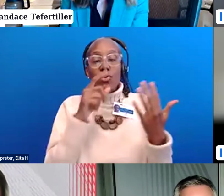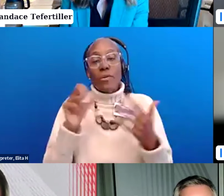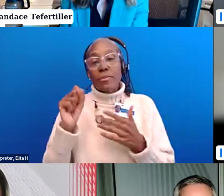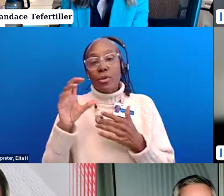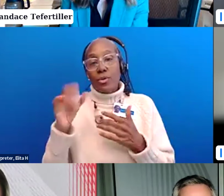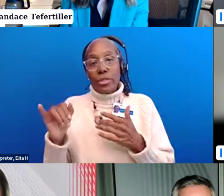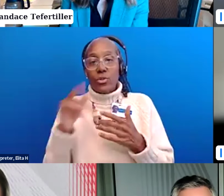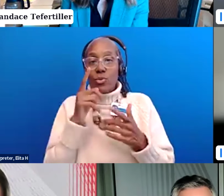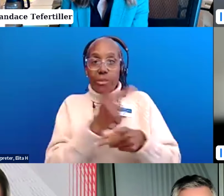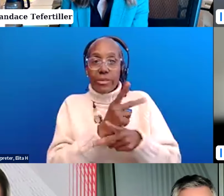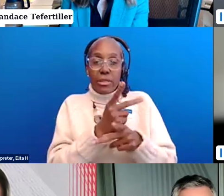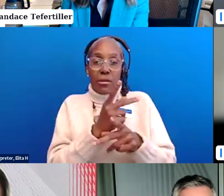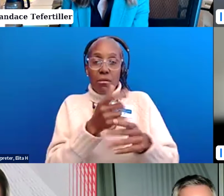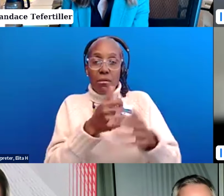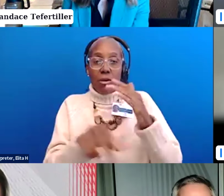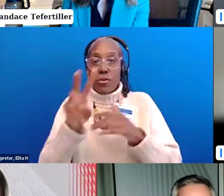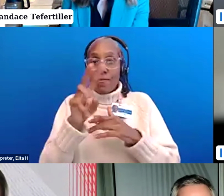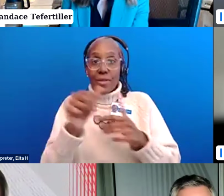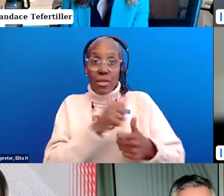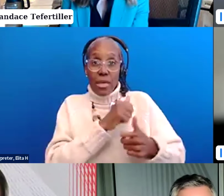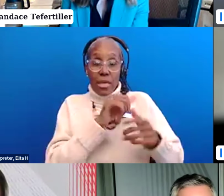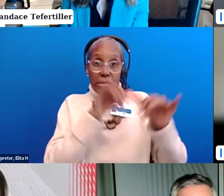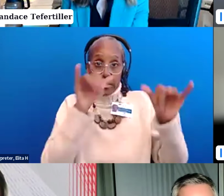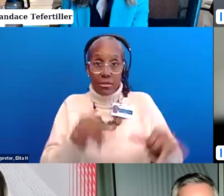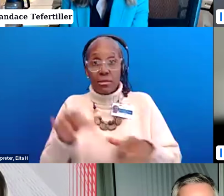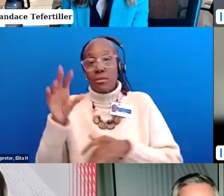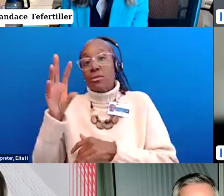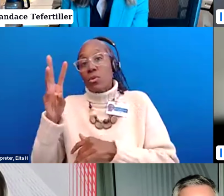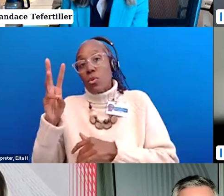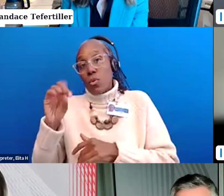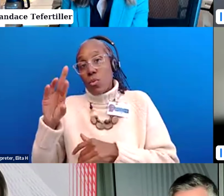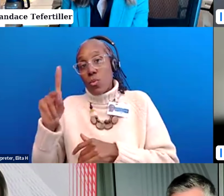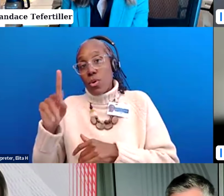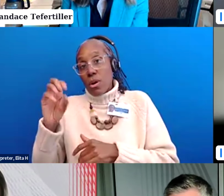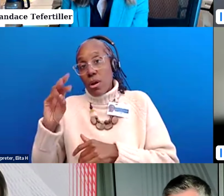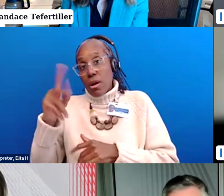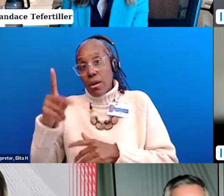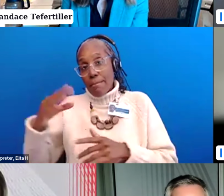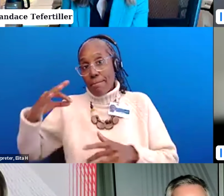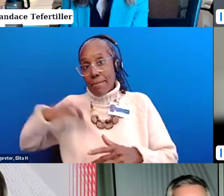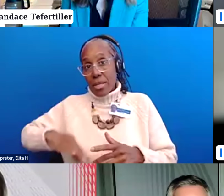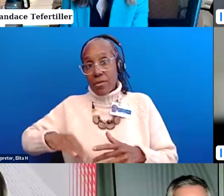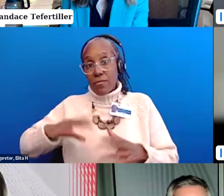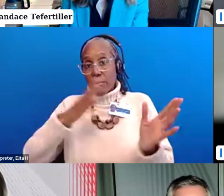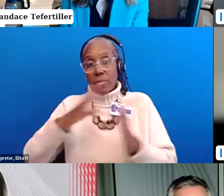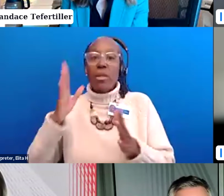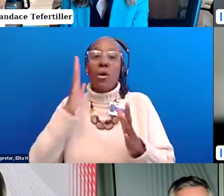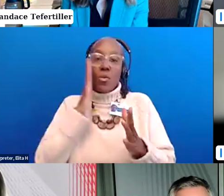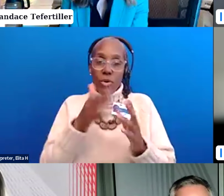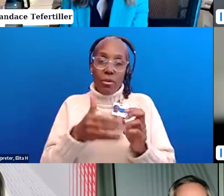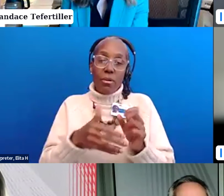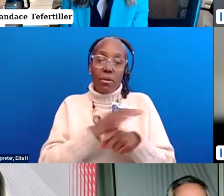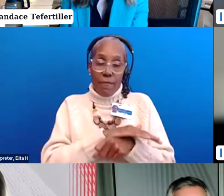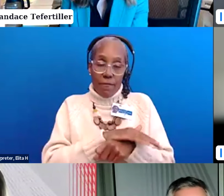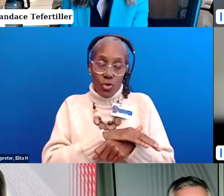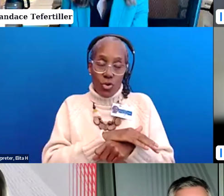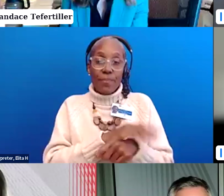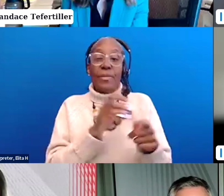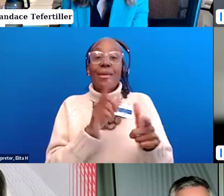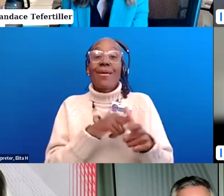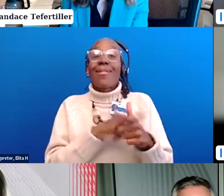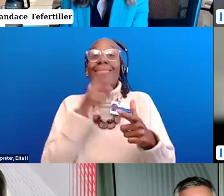injury who are cared for by the VA system or workers' compensation benefit schemes will have coverage. Will then